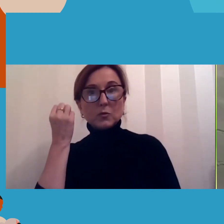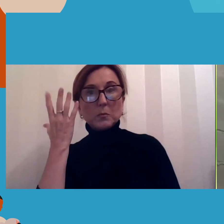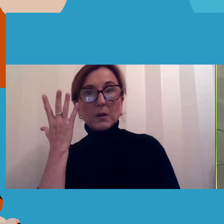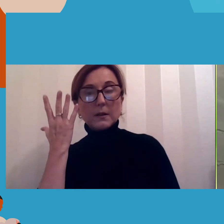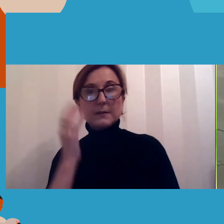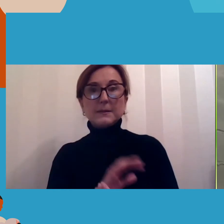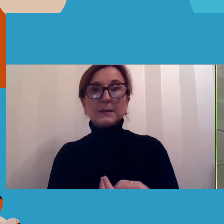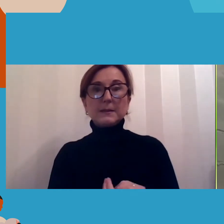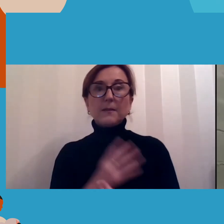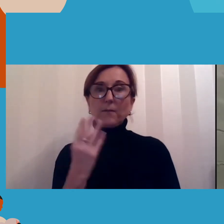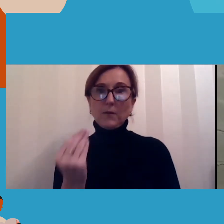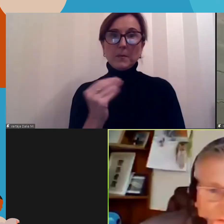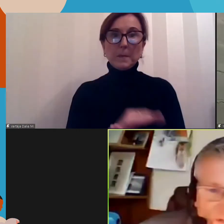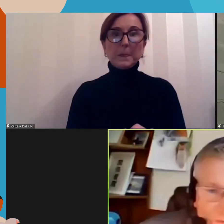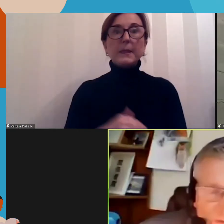I have